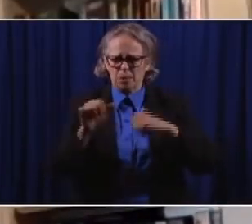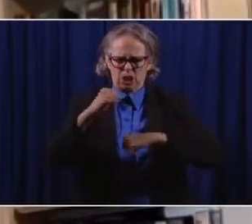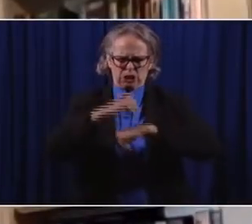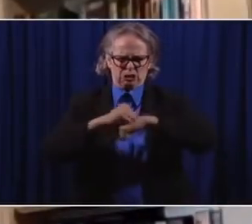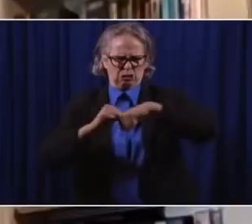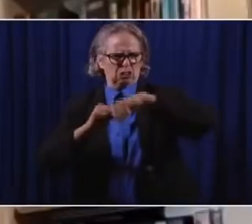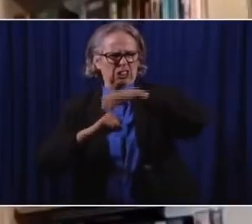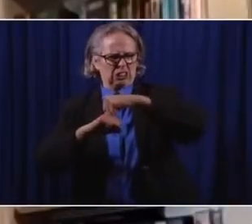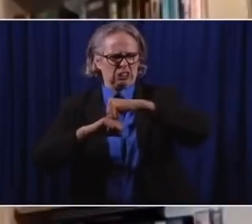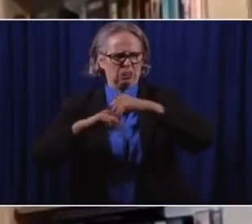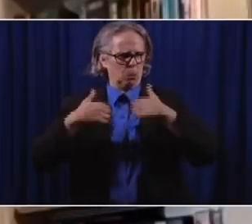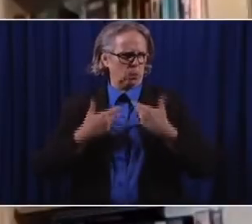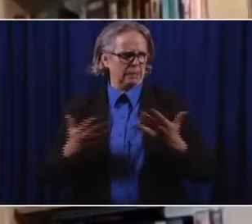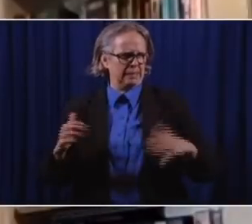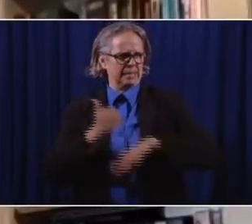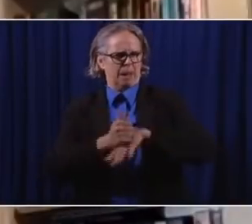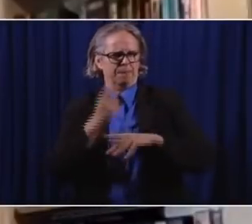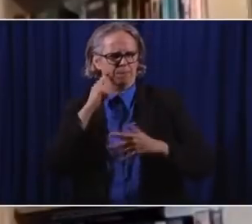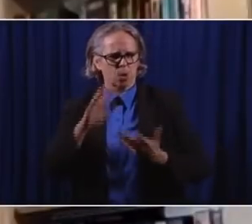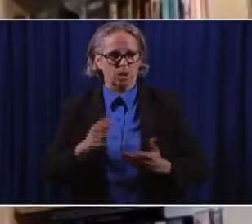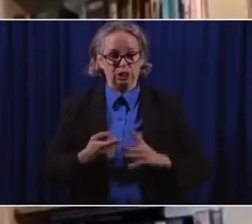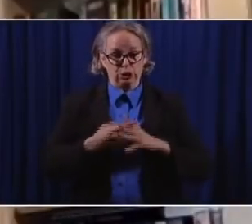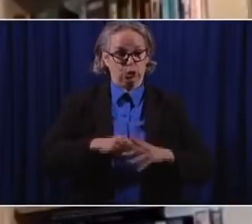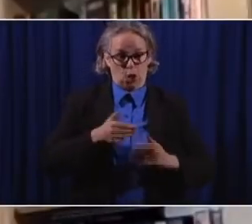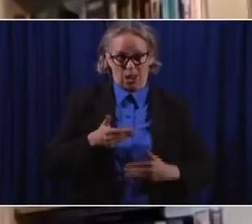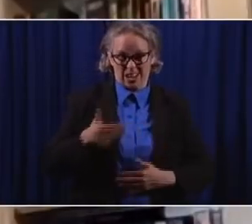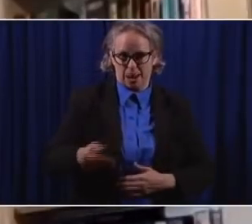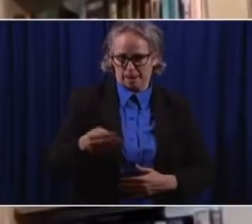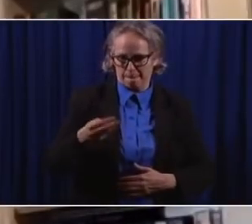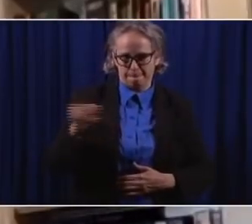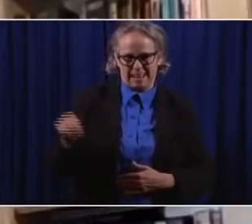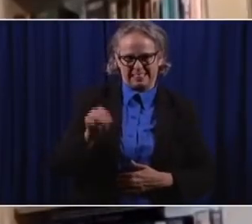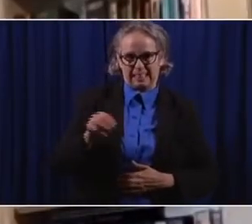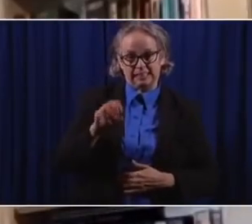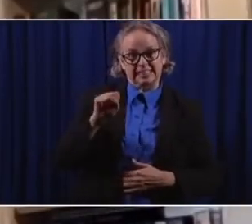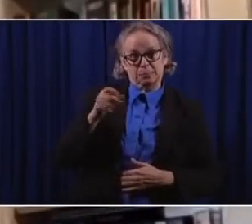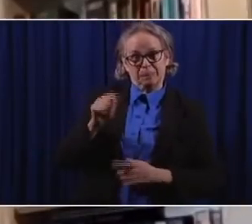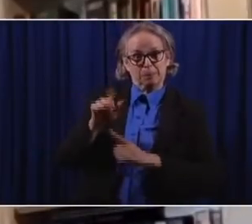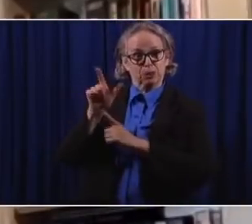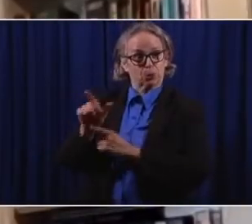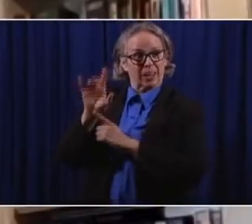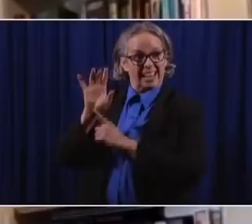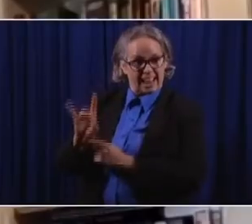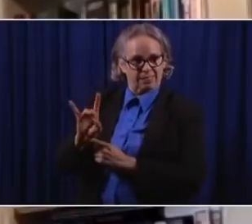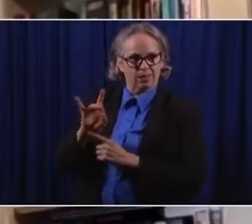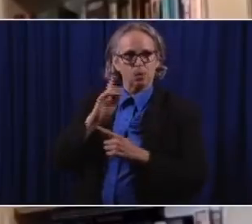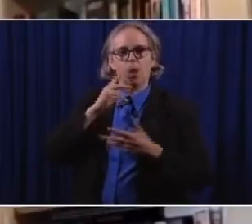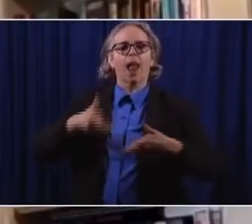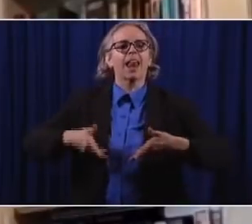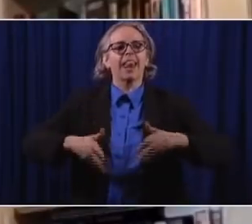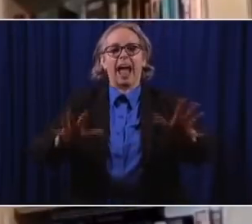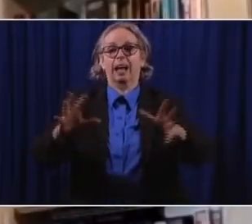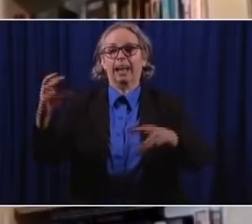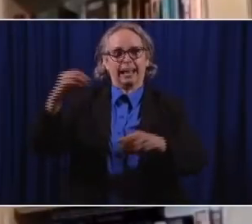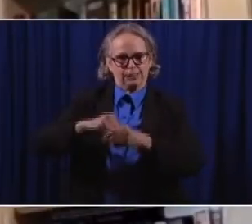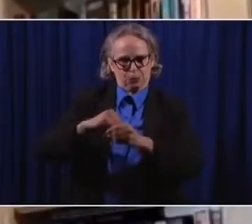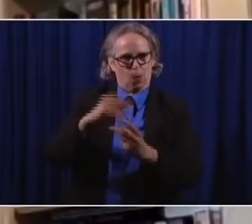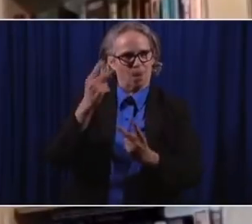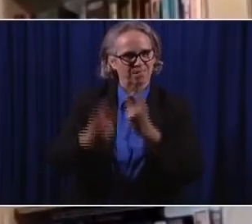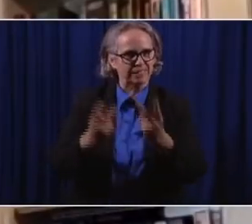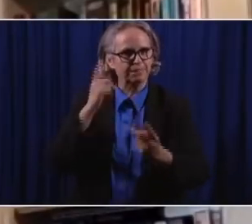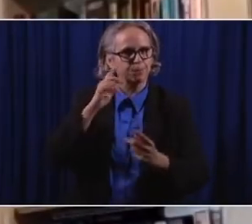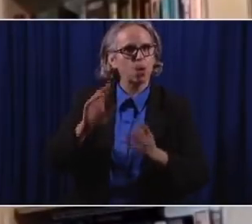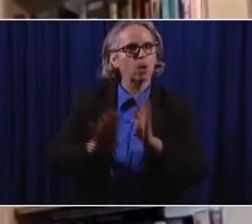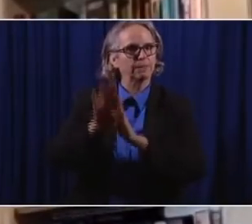on Monday, actually the 28th of September, we will have indoor visitation. It will be structured in many of the same ways